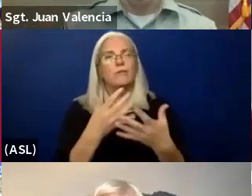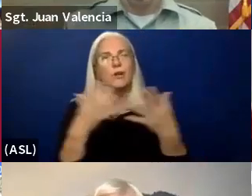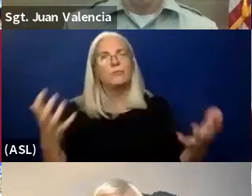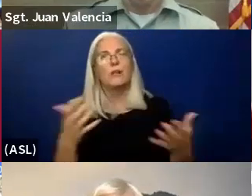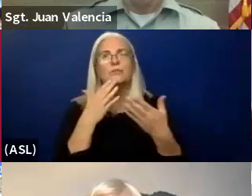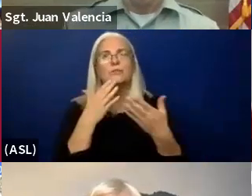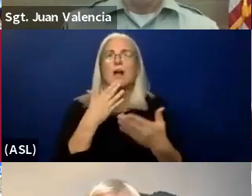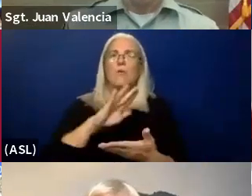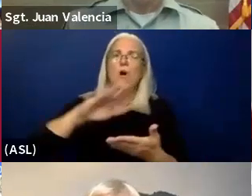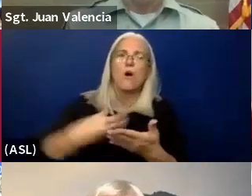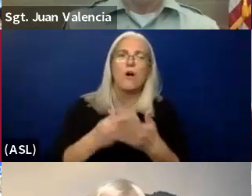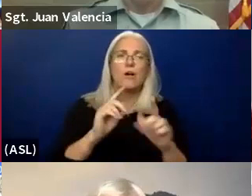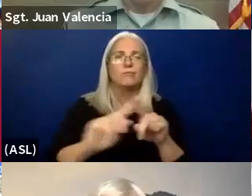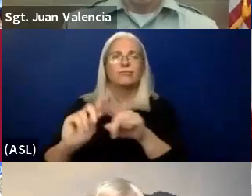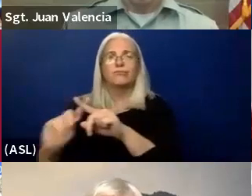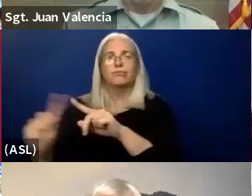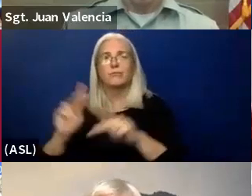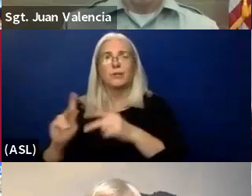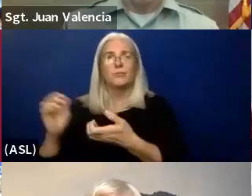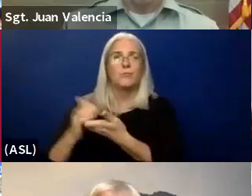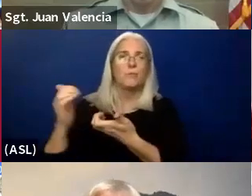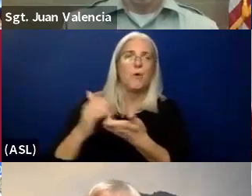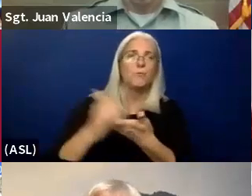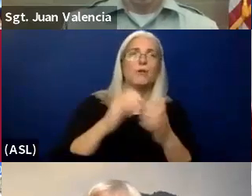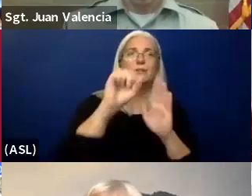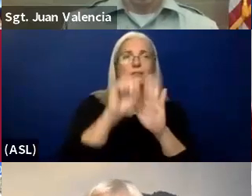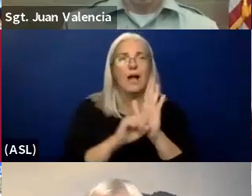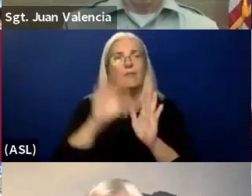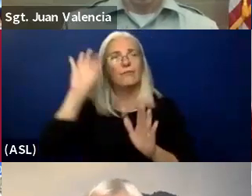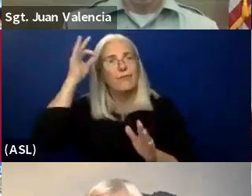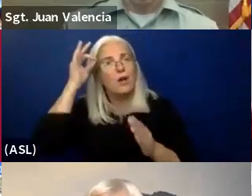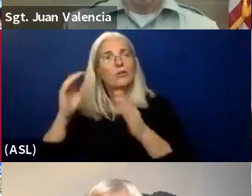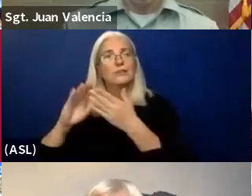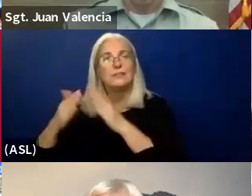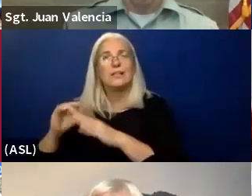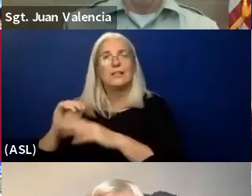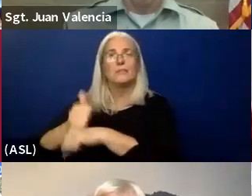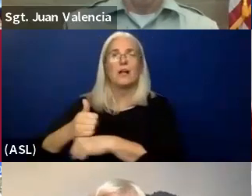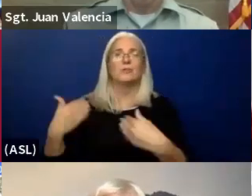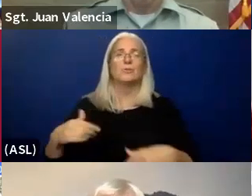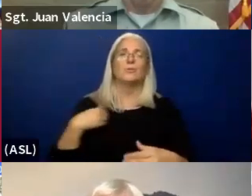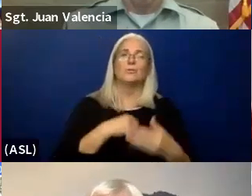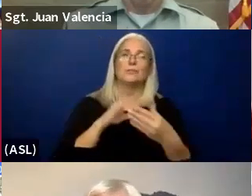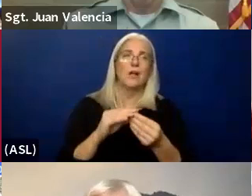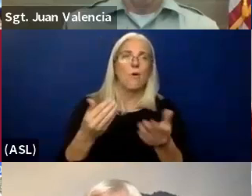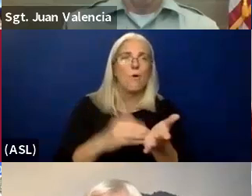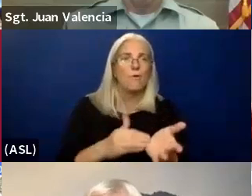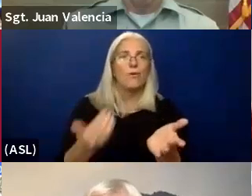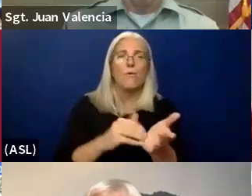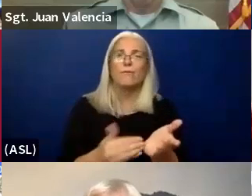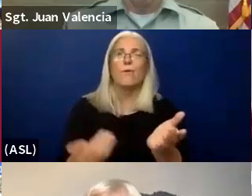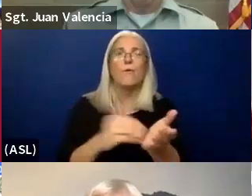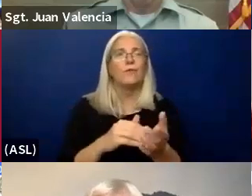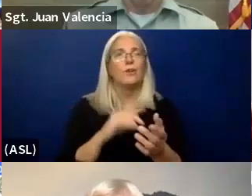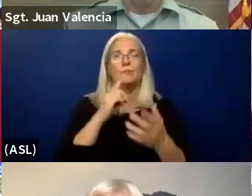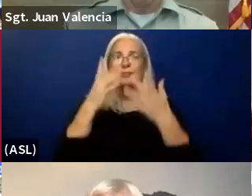the community-based organizations. We have said it over and over again. It's sad we're getting too good at this, but